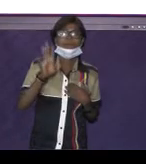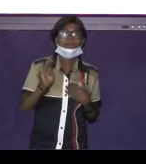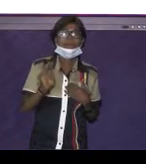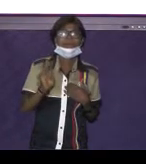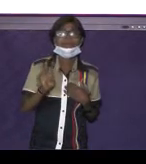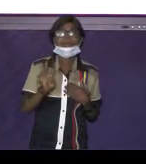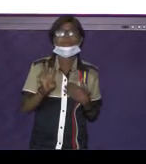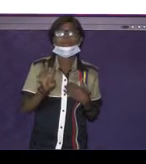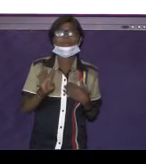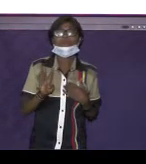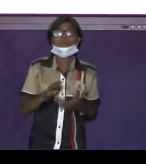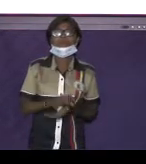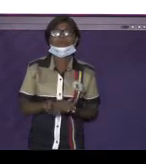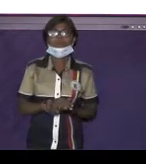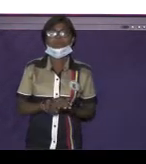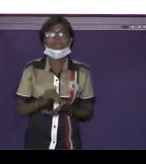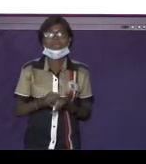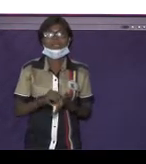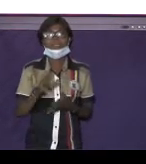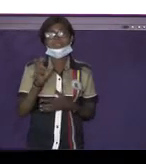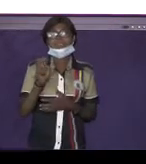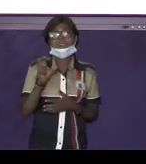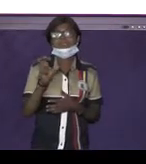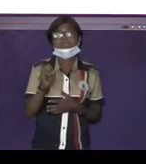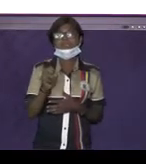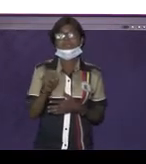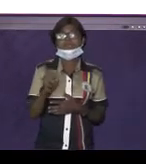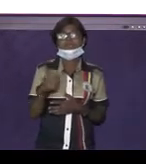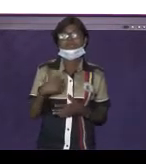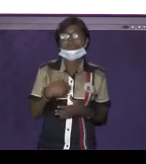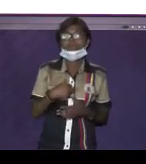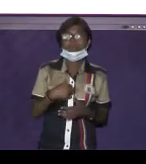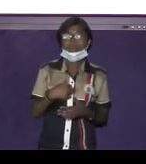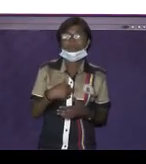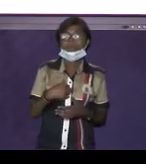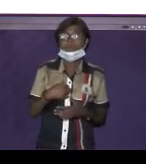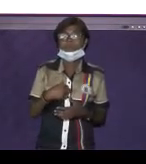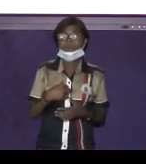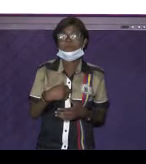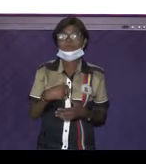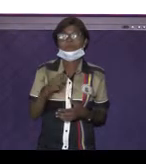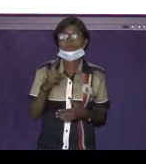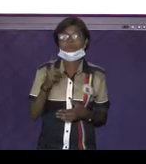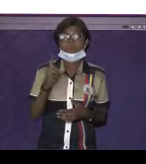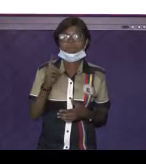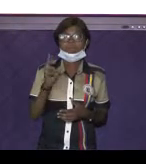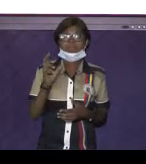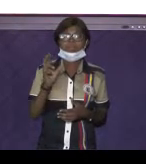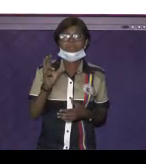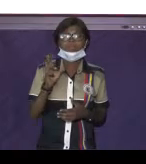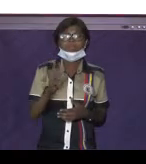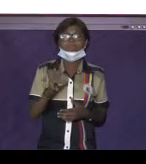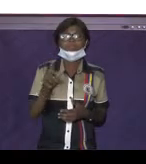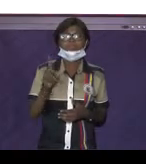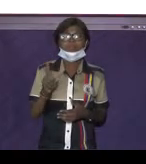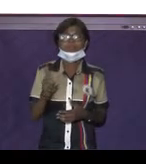one. That is just 1, and that is 30. Then we have this one,